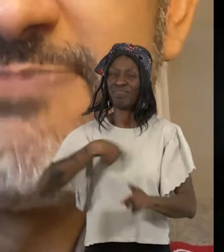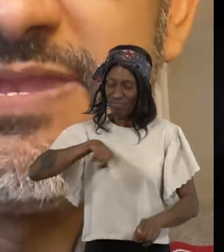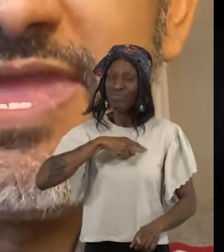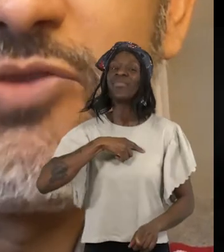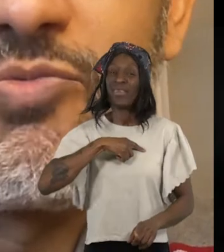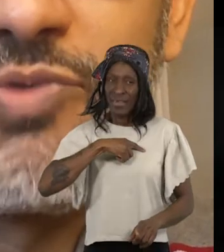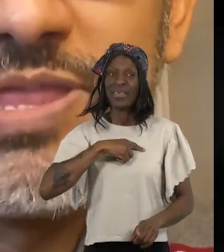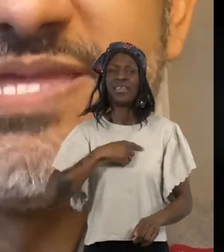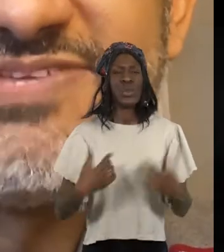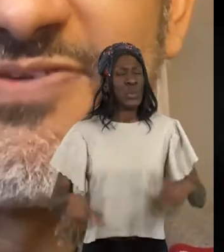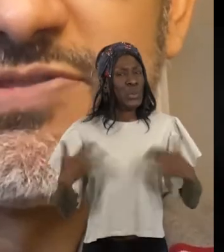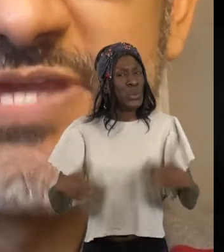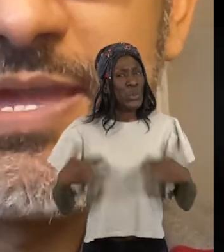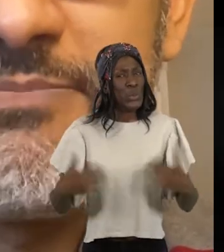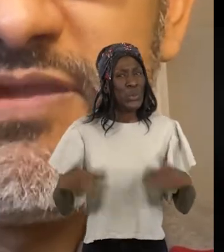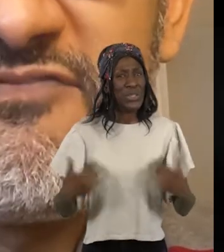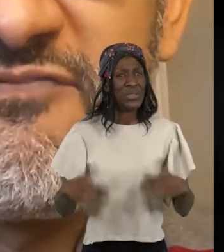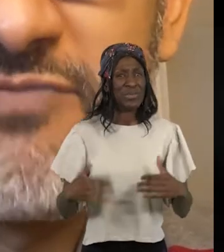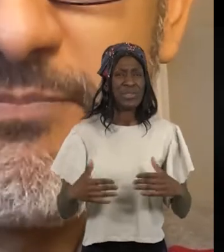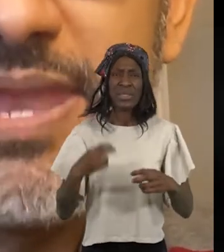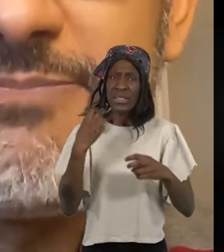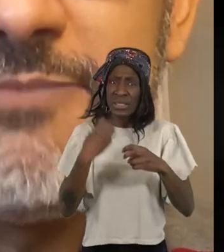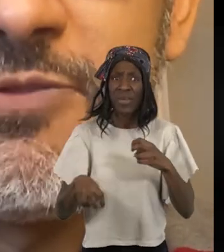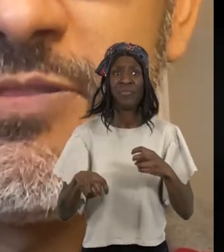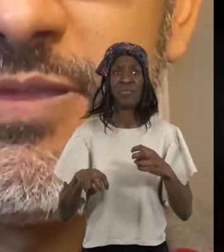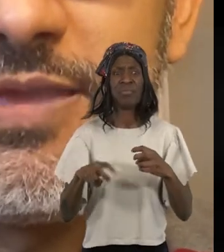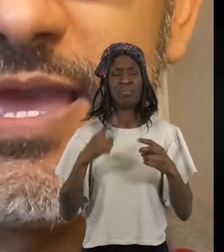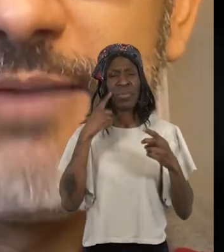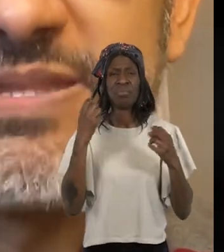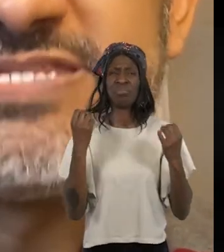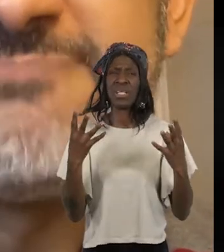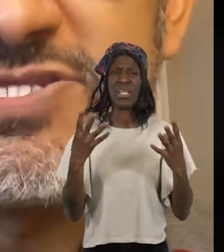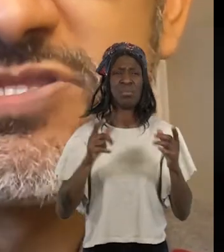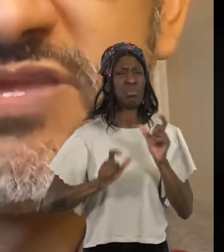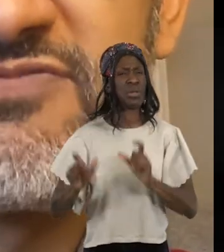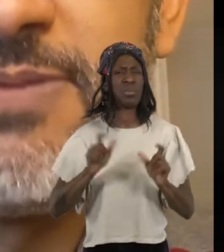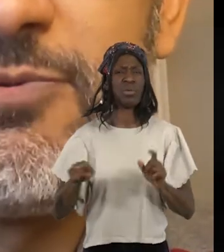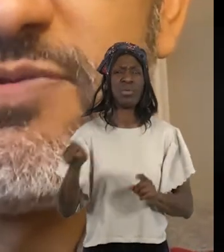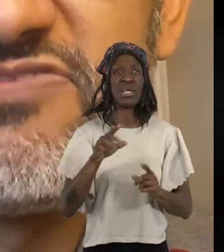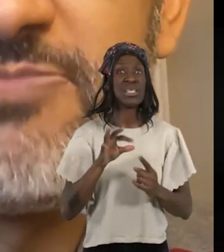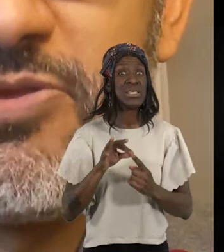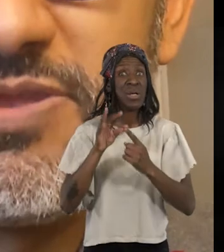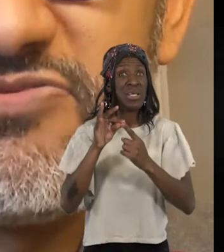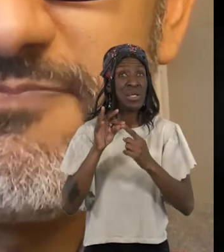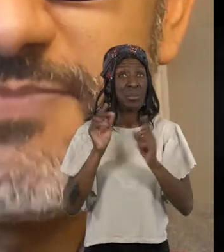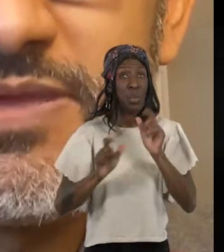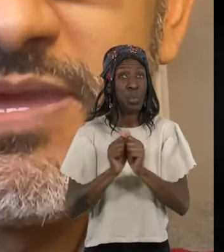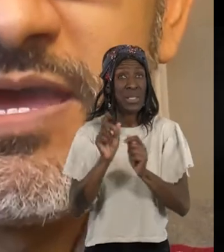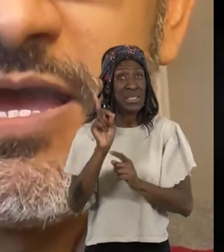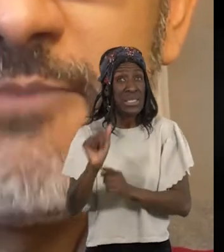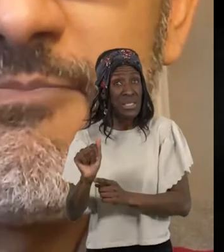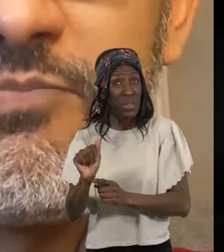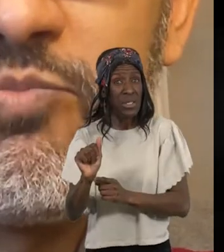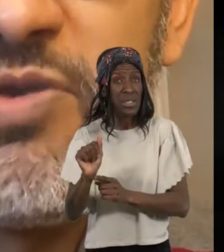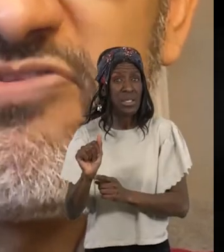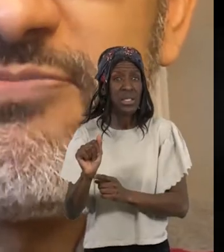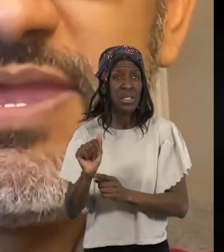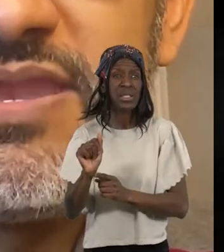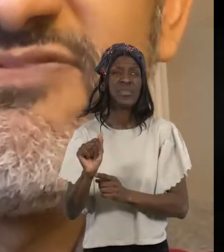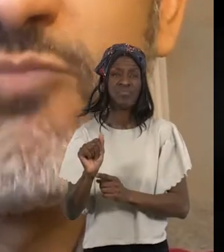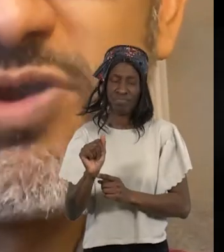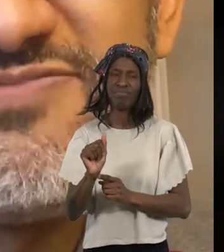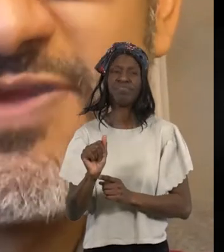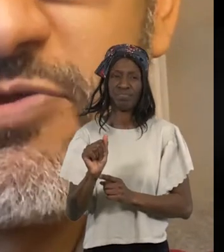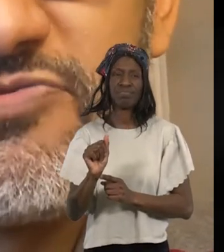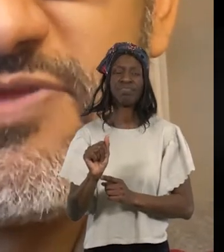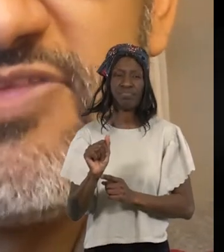This has been a really difficult time for many people, but especially for people with disabilities. What's made it